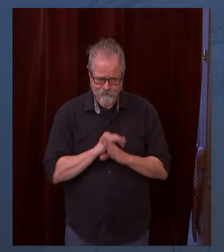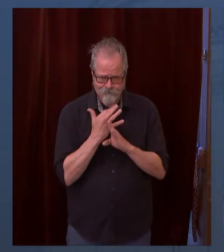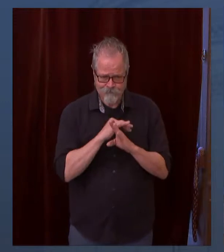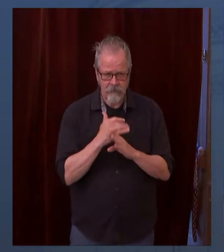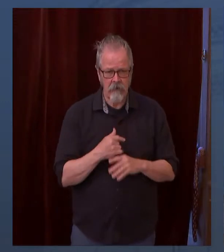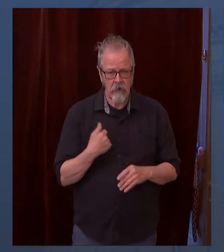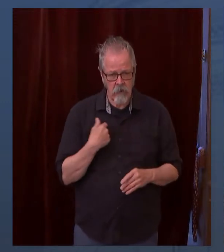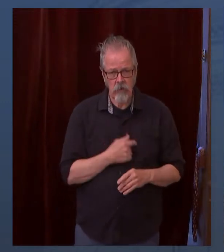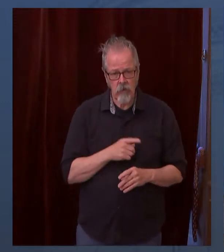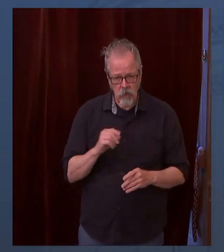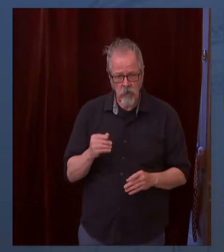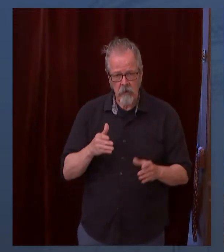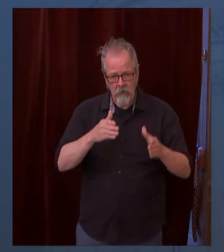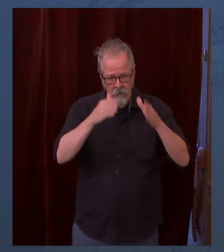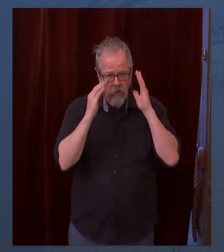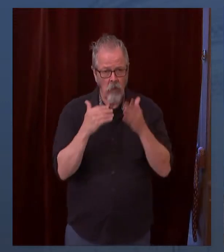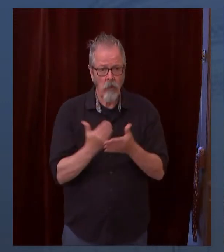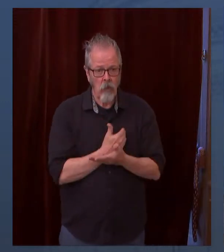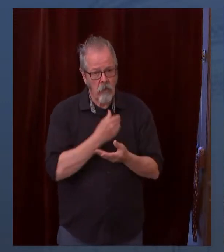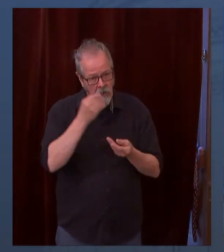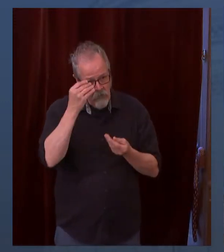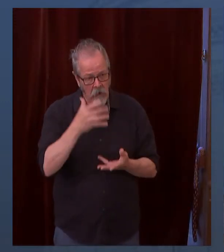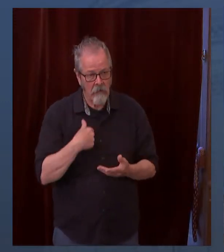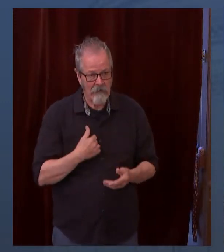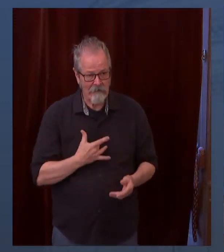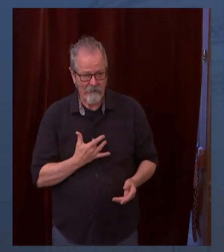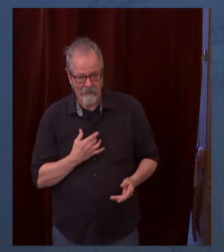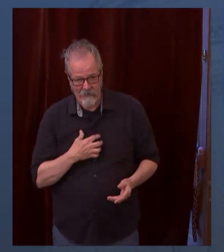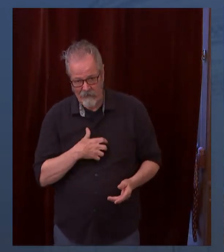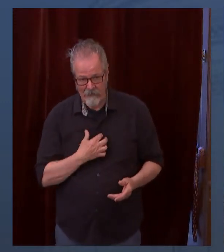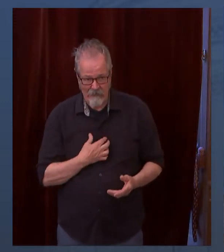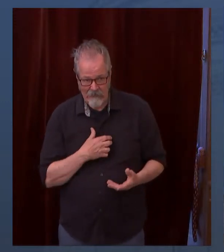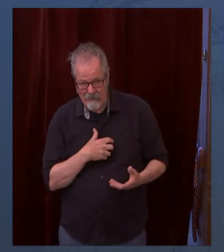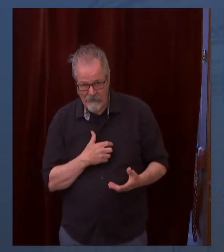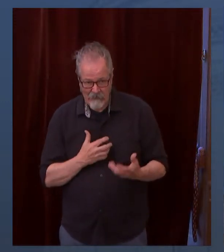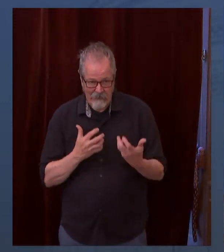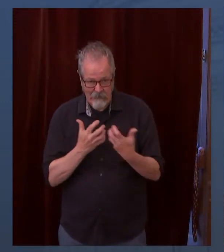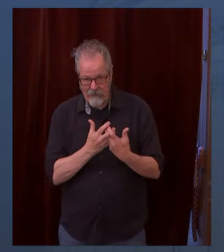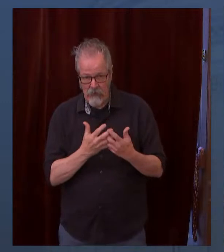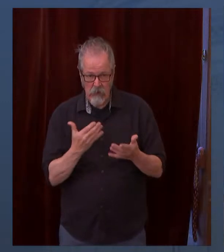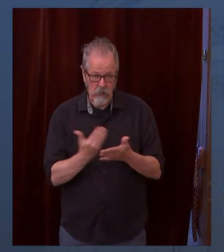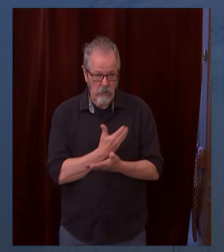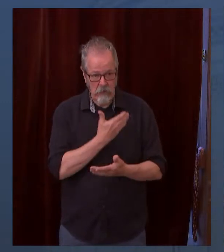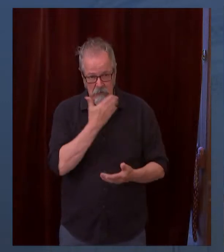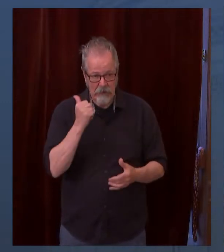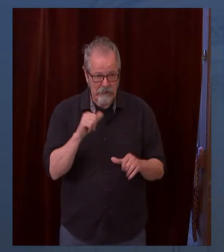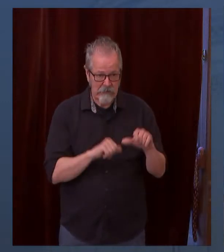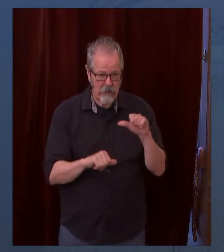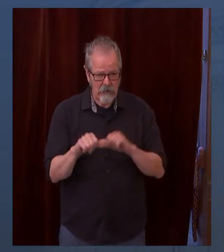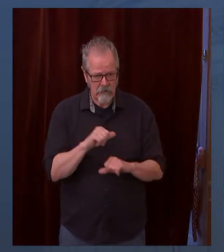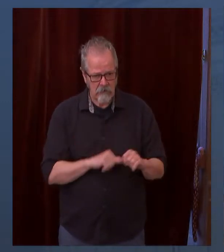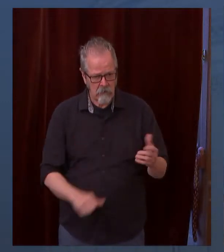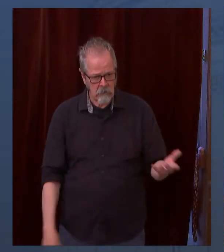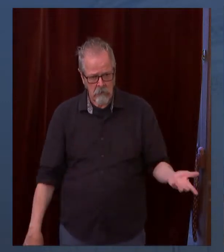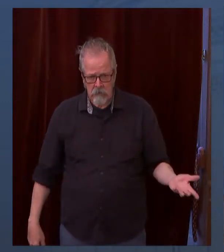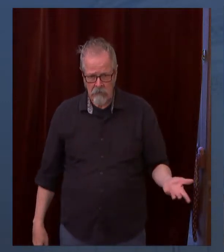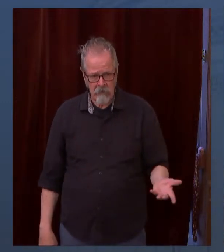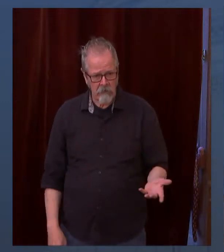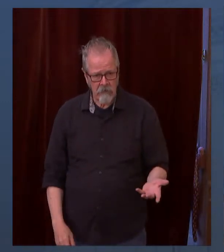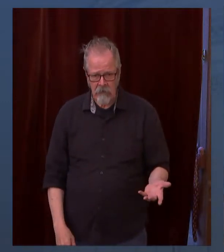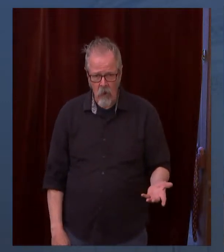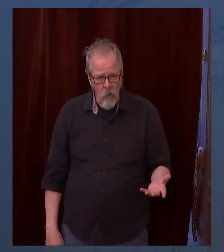that A, we're not out of the woods yet, B, it's going to get a lot worse, C, it could overwhelm our hospital situation unless something